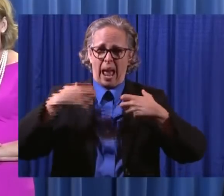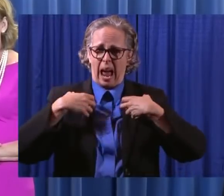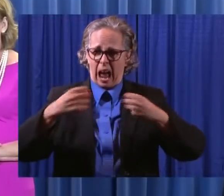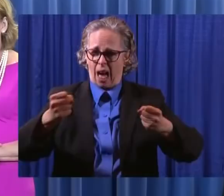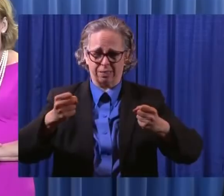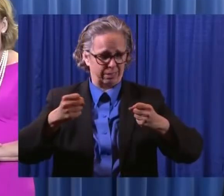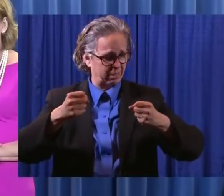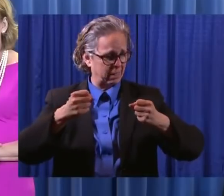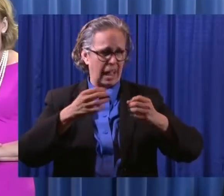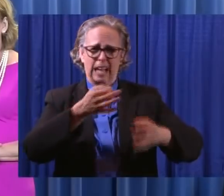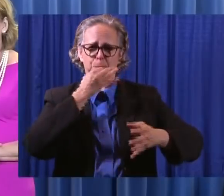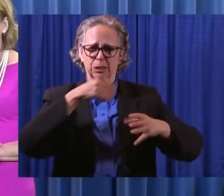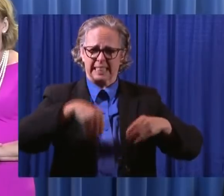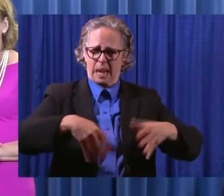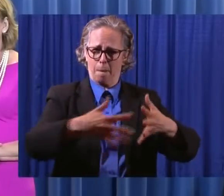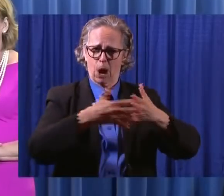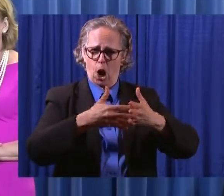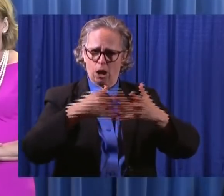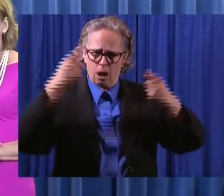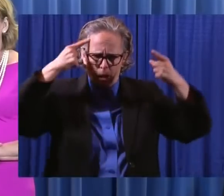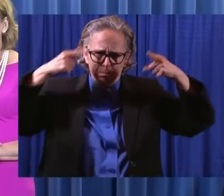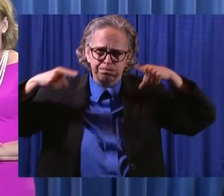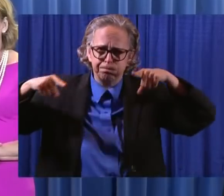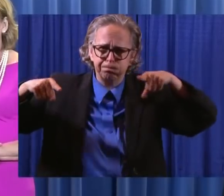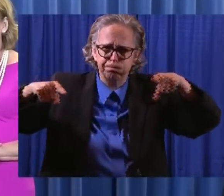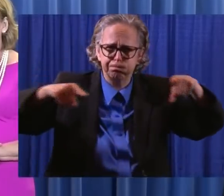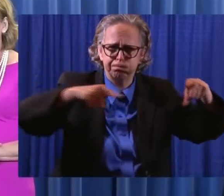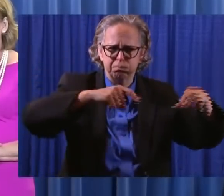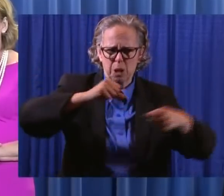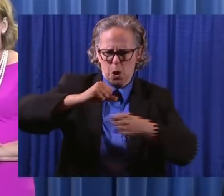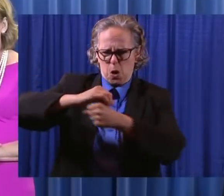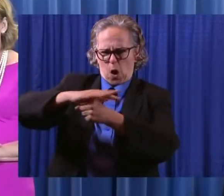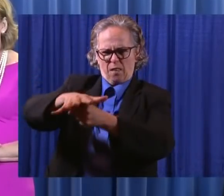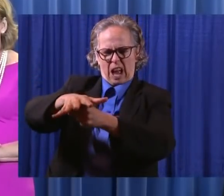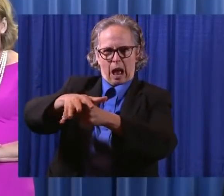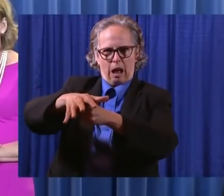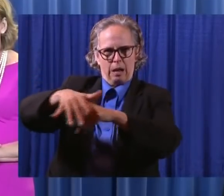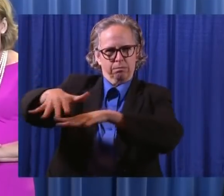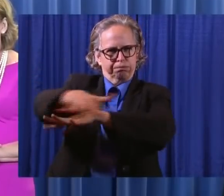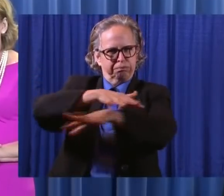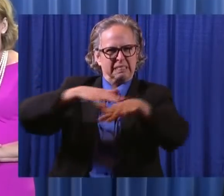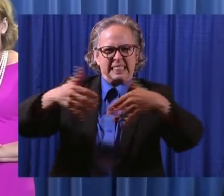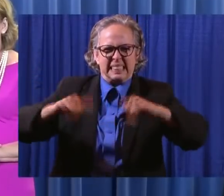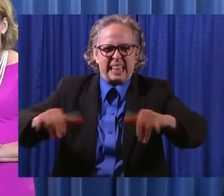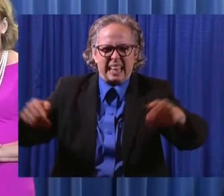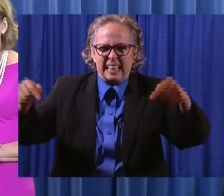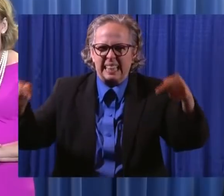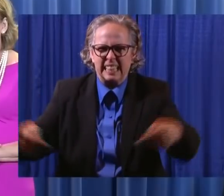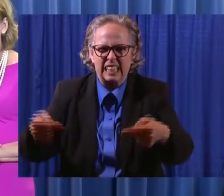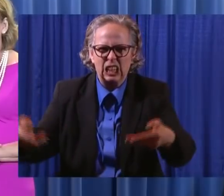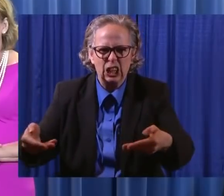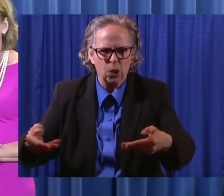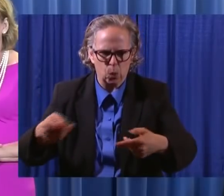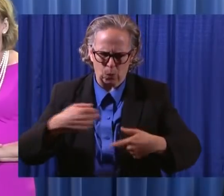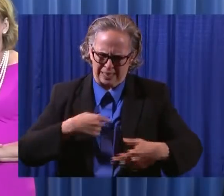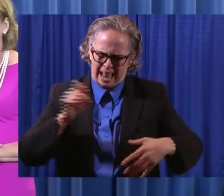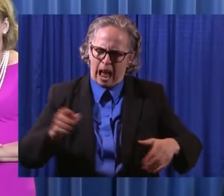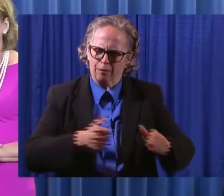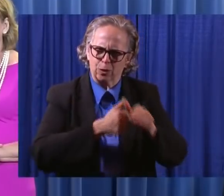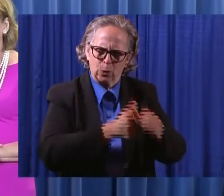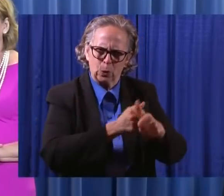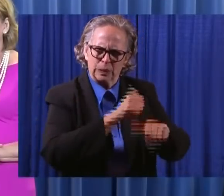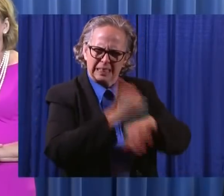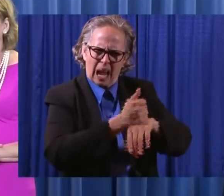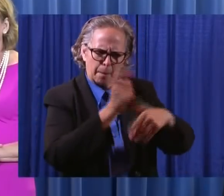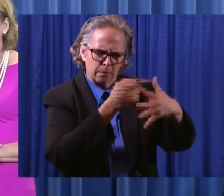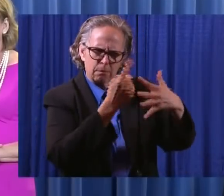is still very much here, who does not feel that there are certain steps that every citizen should take to